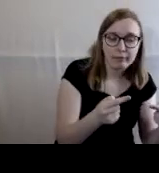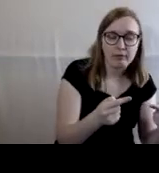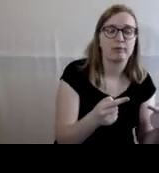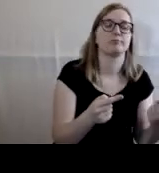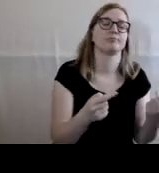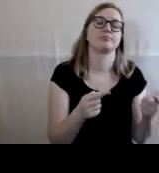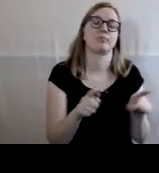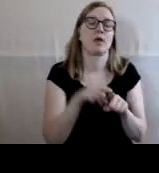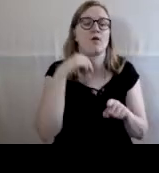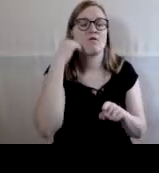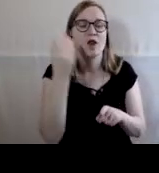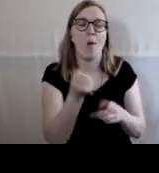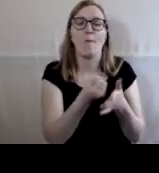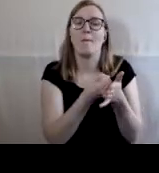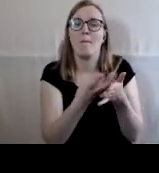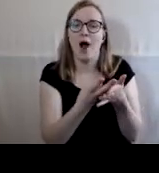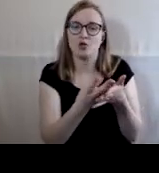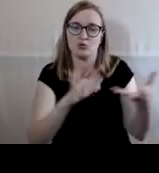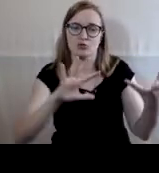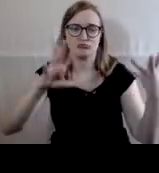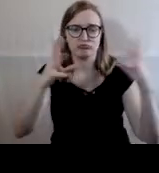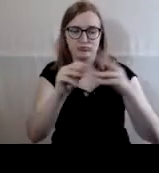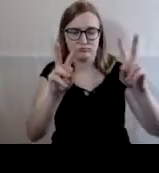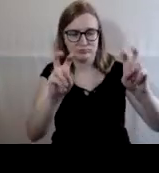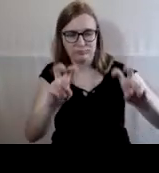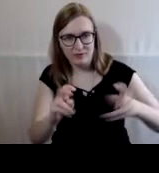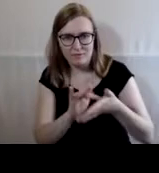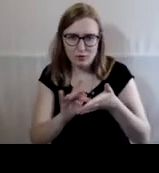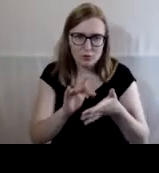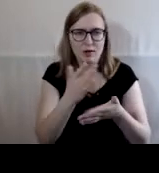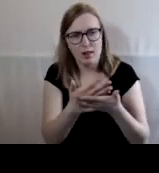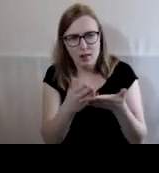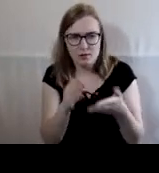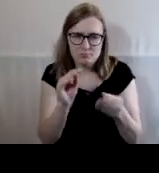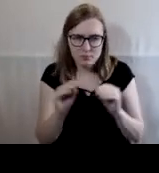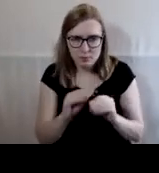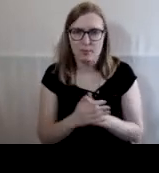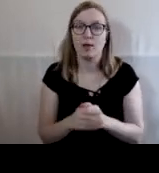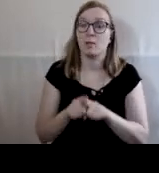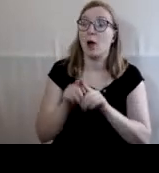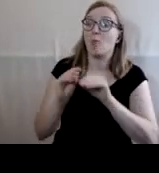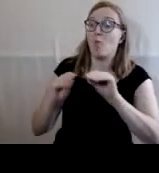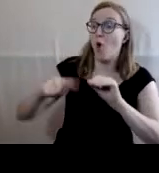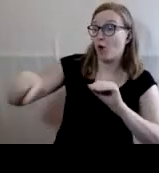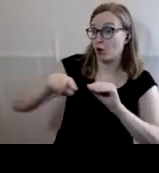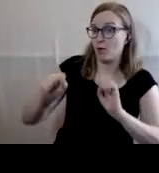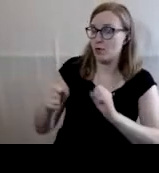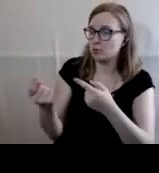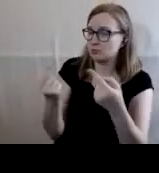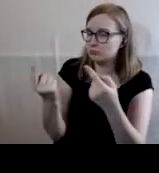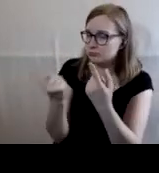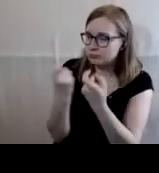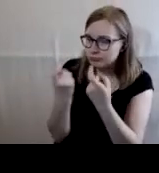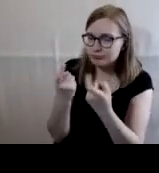past graduation data, surveying teachers. What is the nature of your